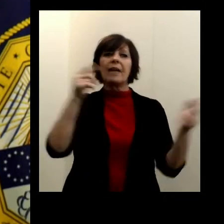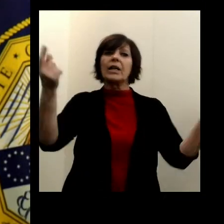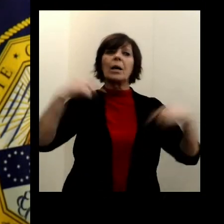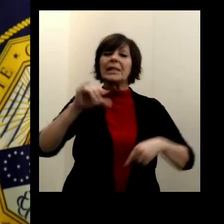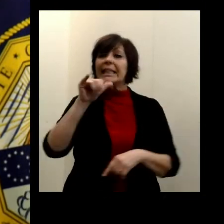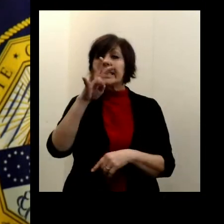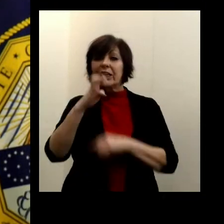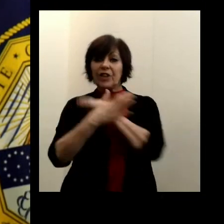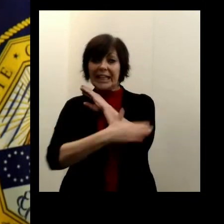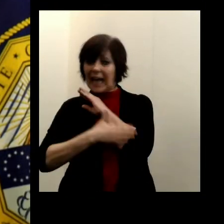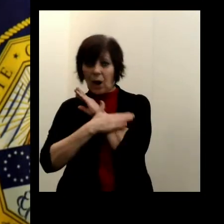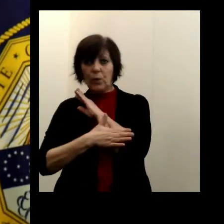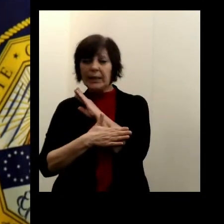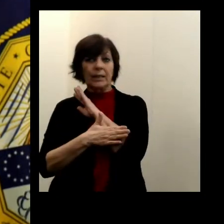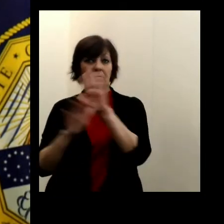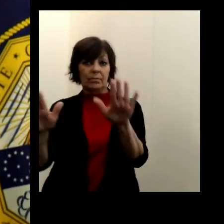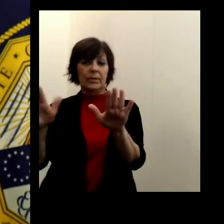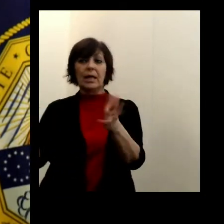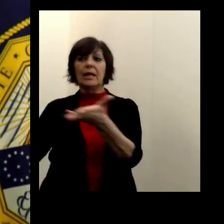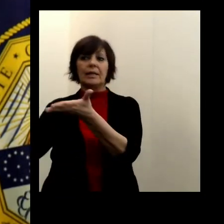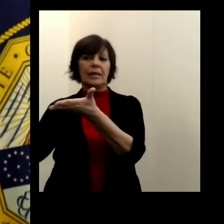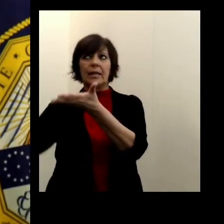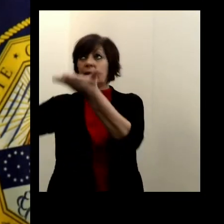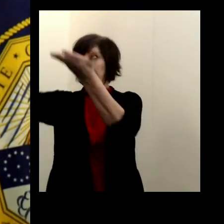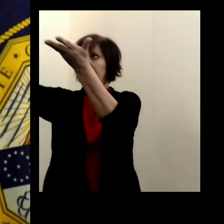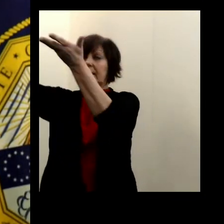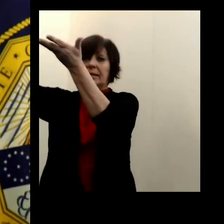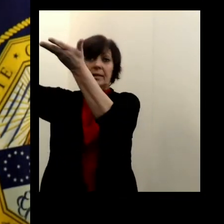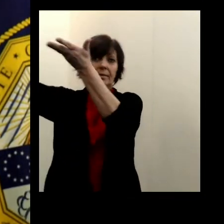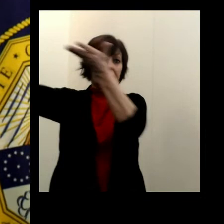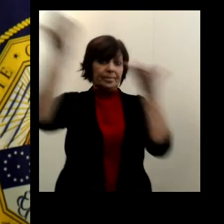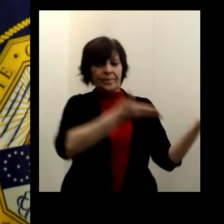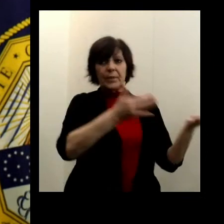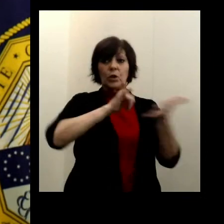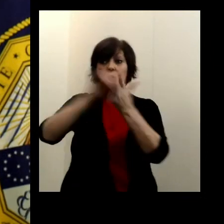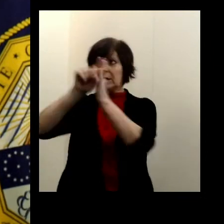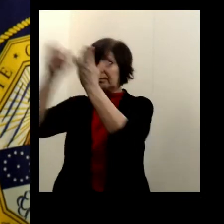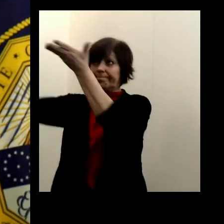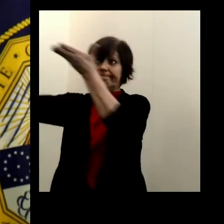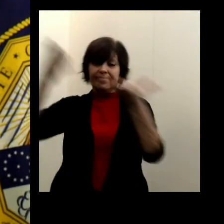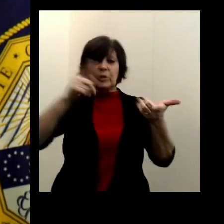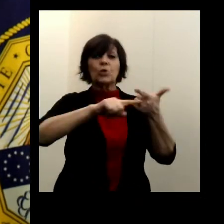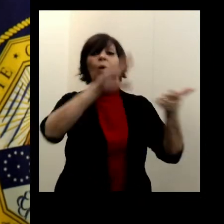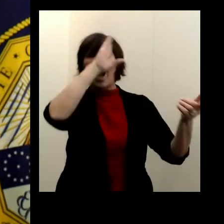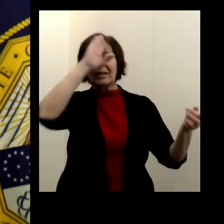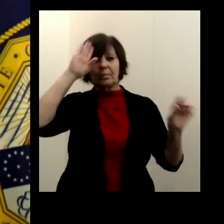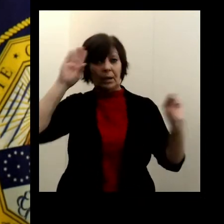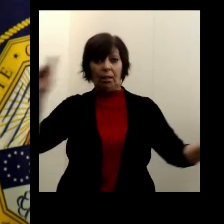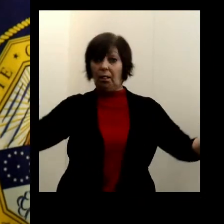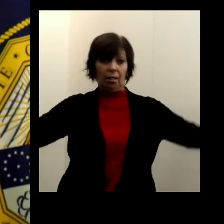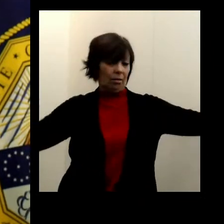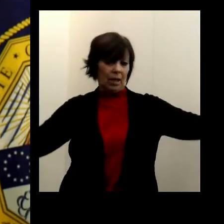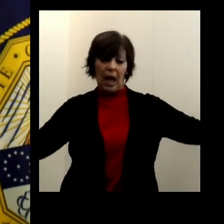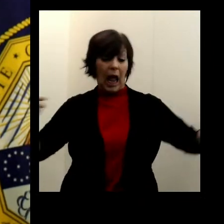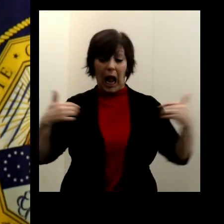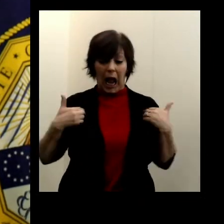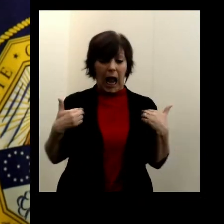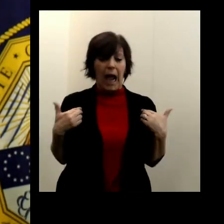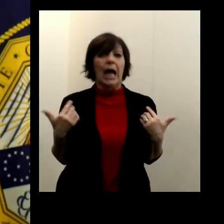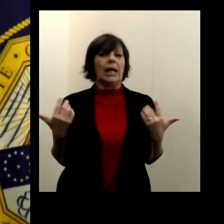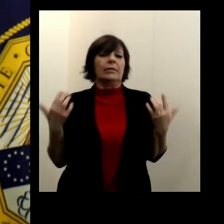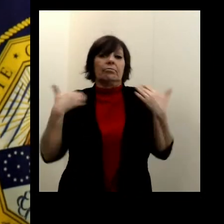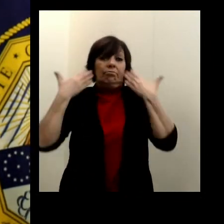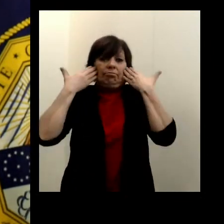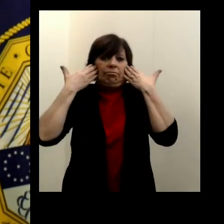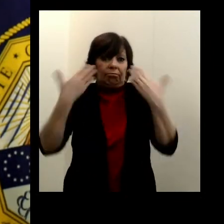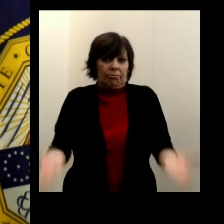said. The vaccine went directly from from New York State to the hospitals. So I don't even have a good number as to